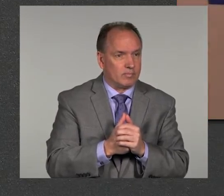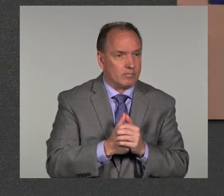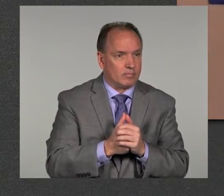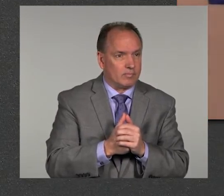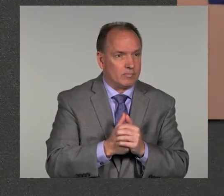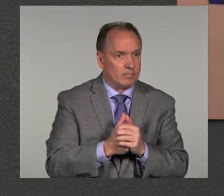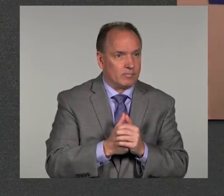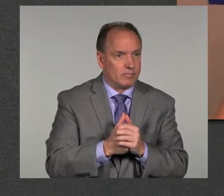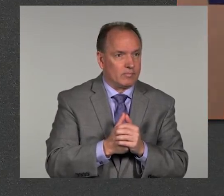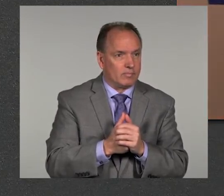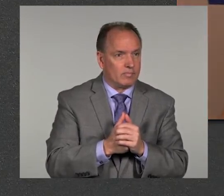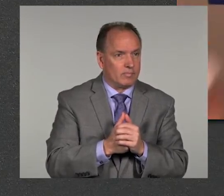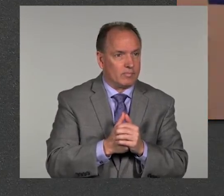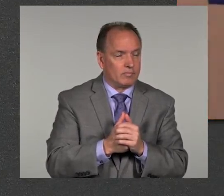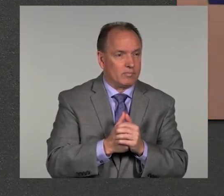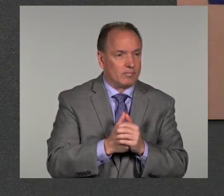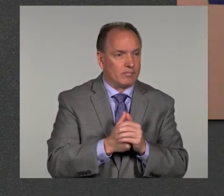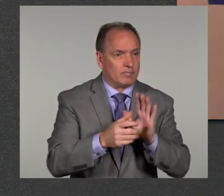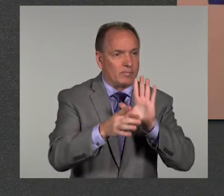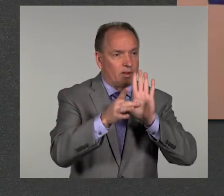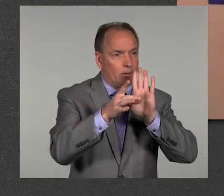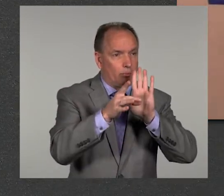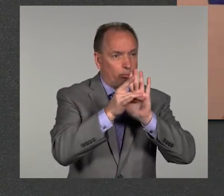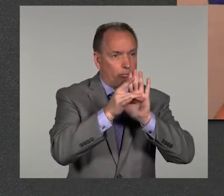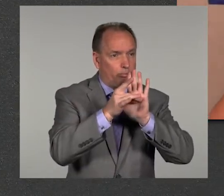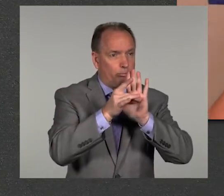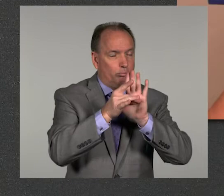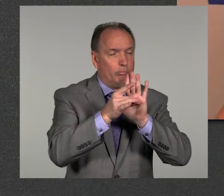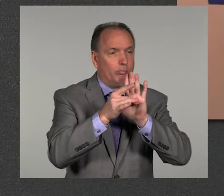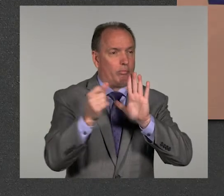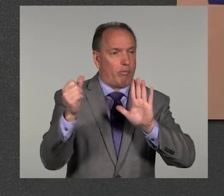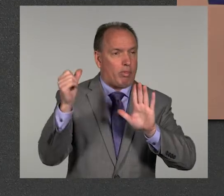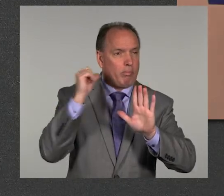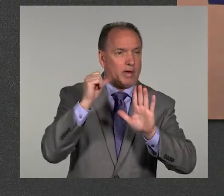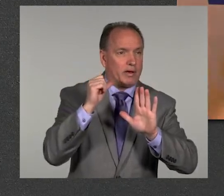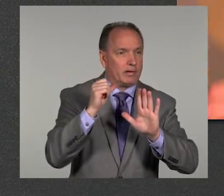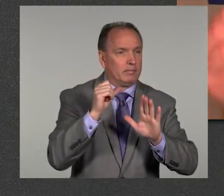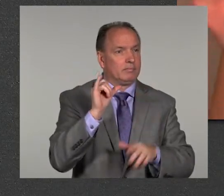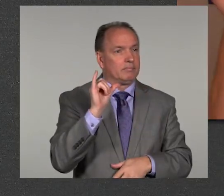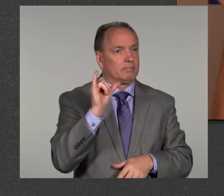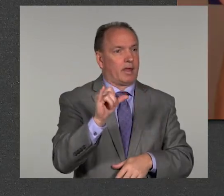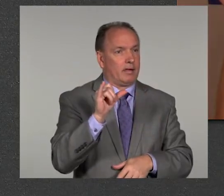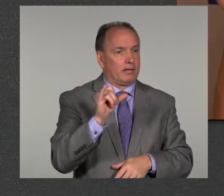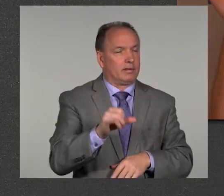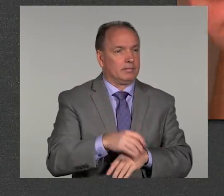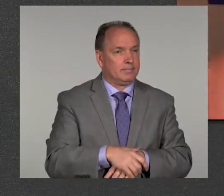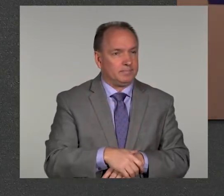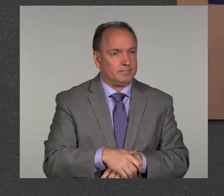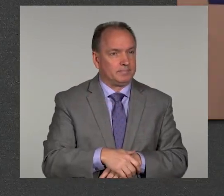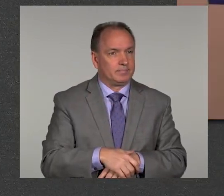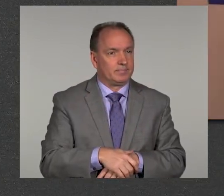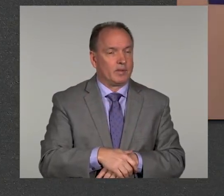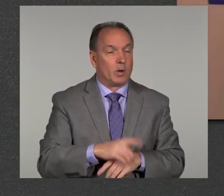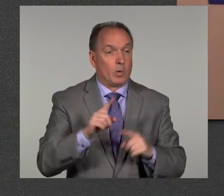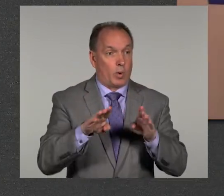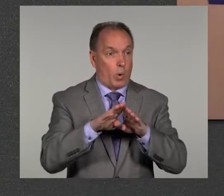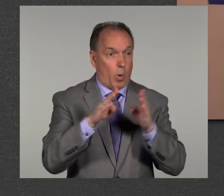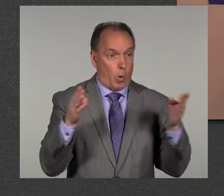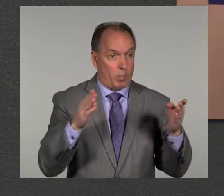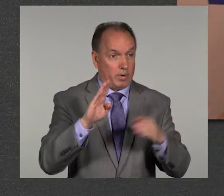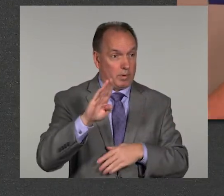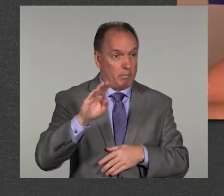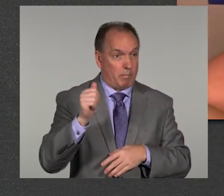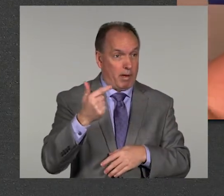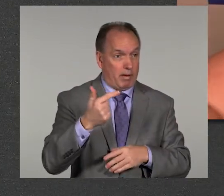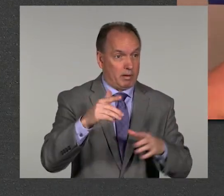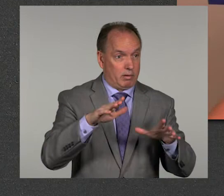on the back part. And then I'm gonna take my tail and I'm gonna glue it just like that. So when you open